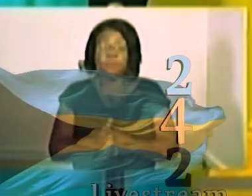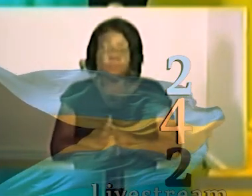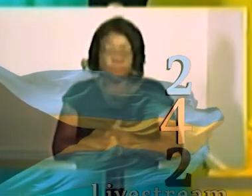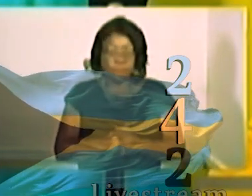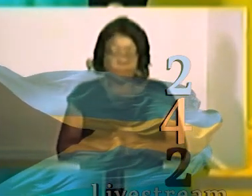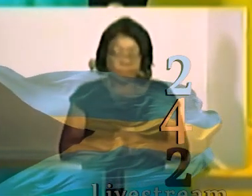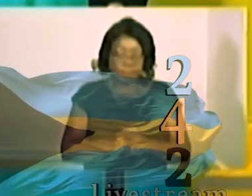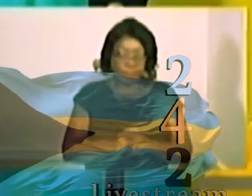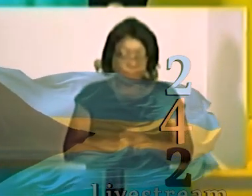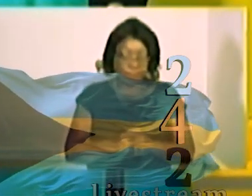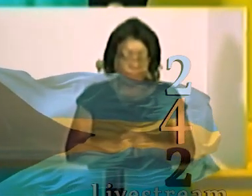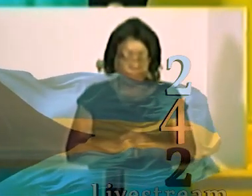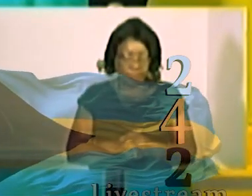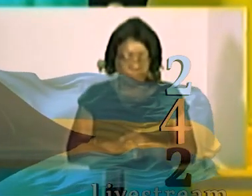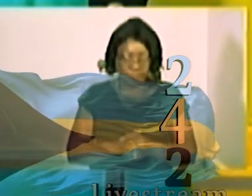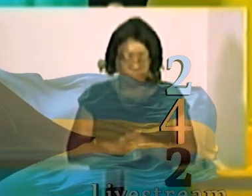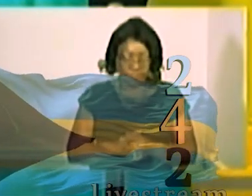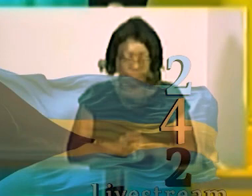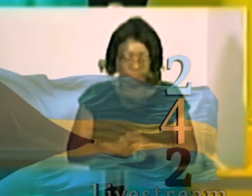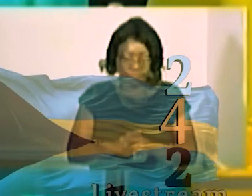Bartlett?